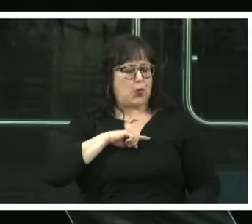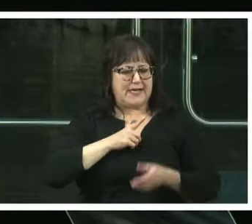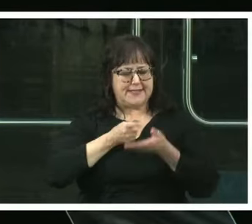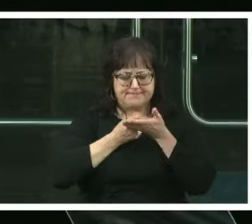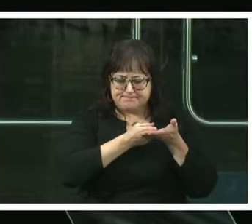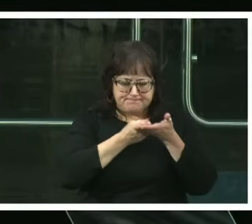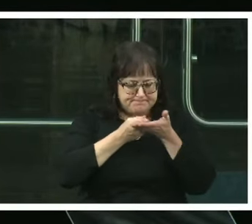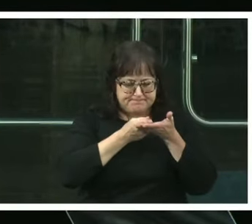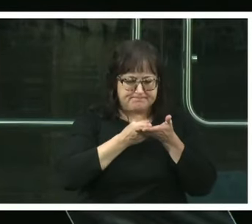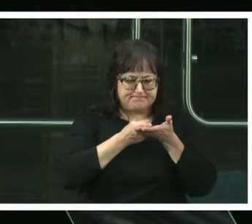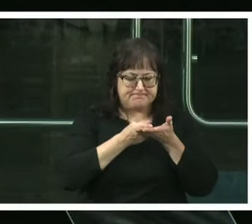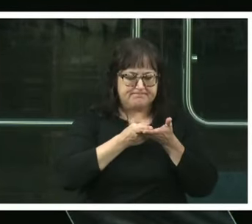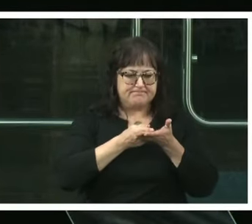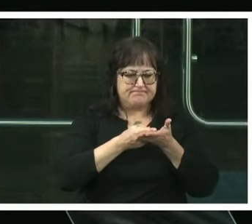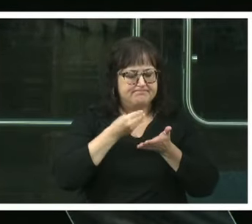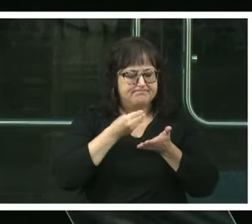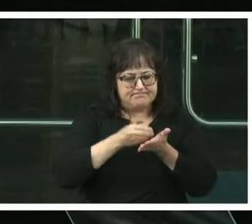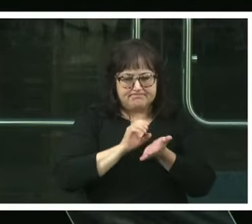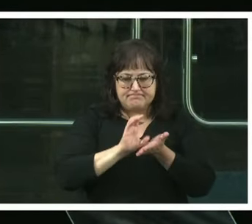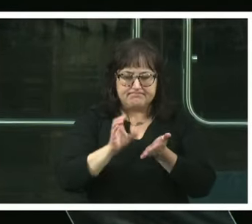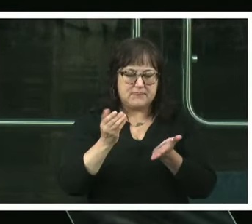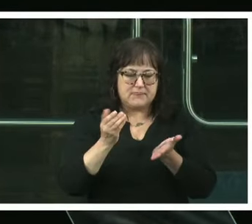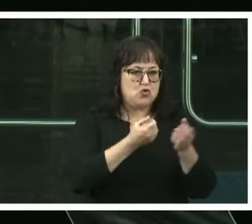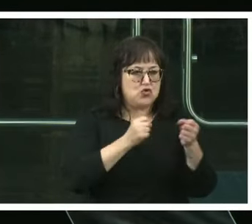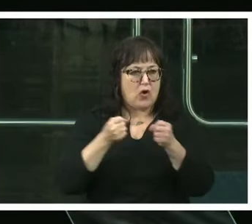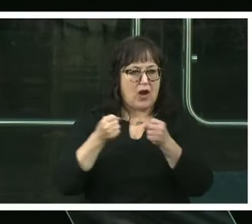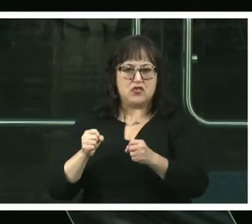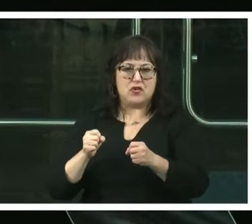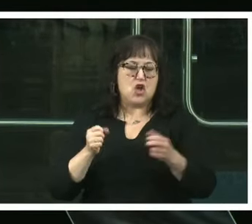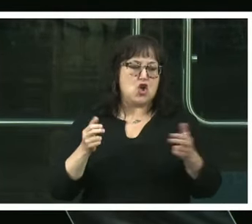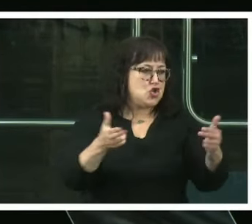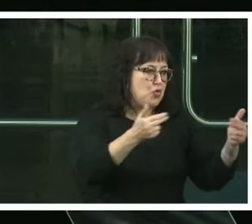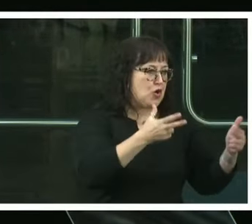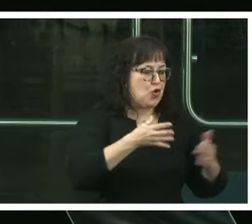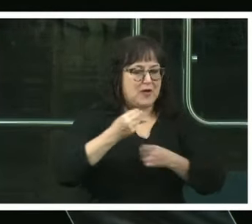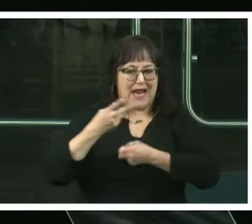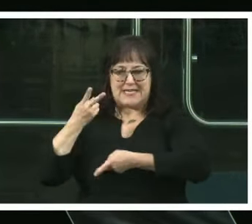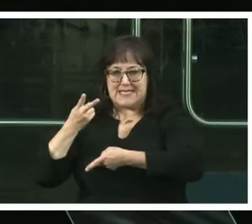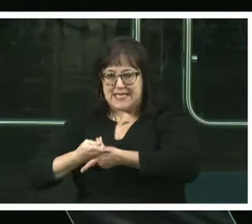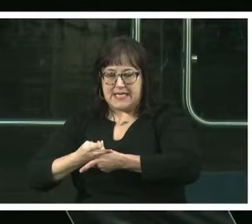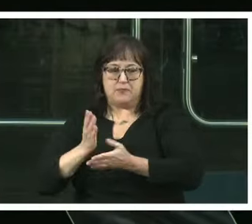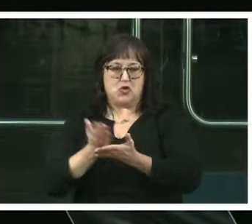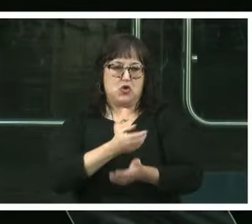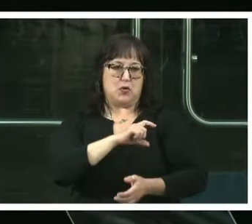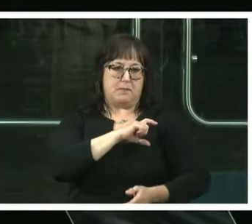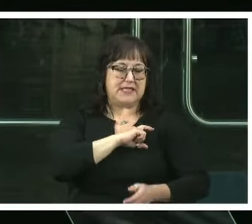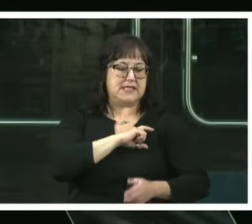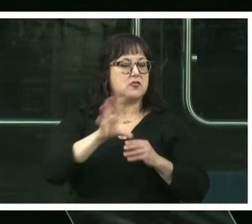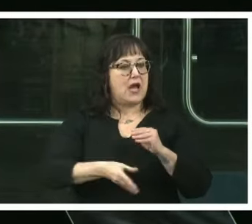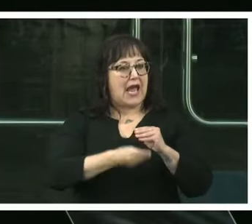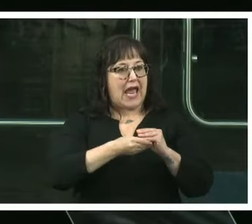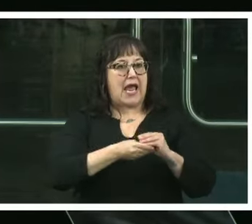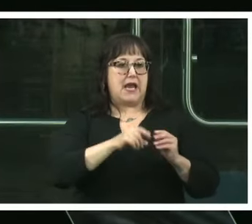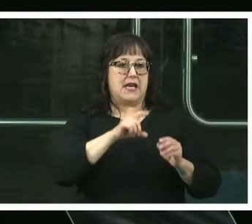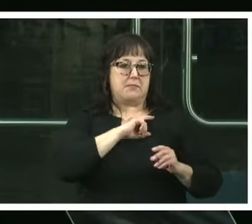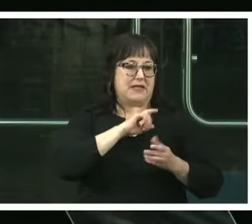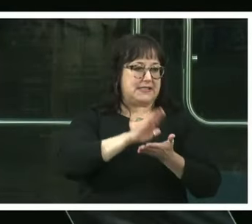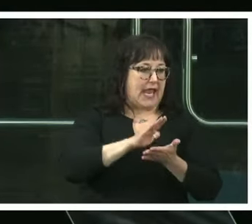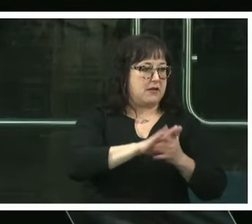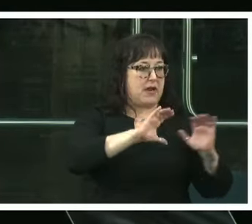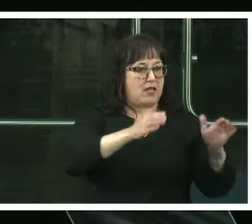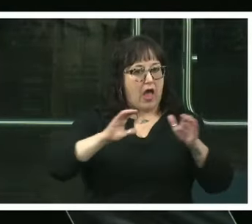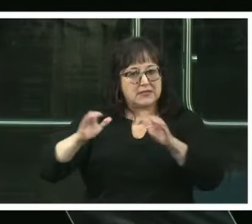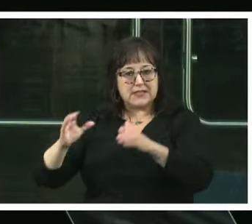new strategies, to recruit and retain police officers, to add new police academy classes,